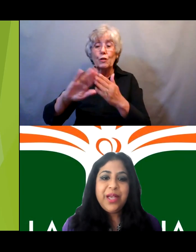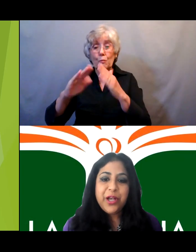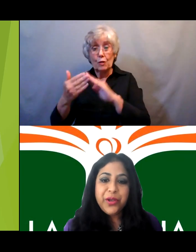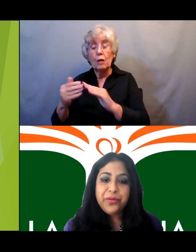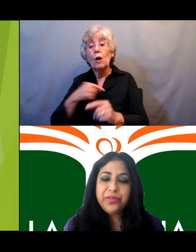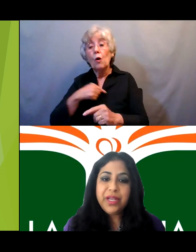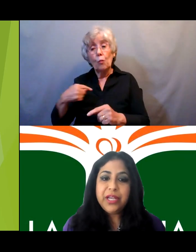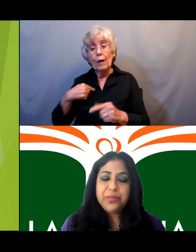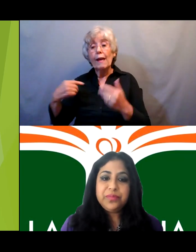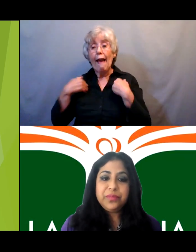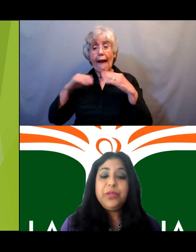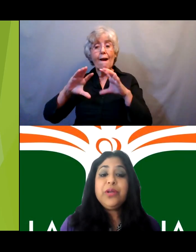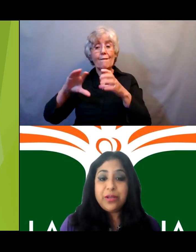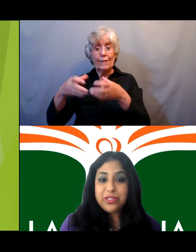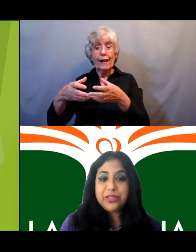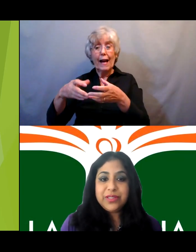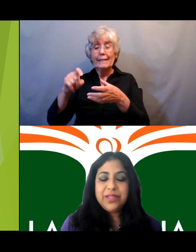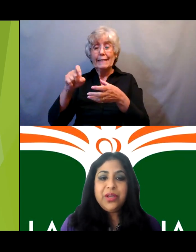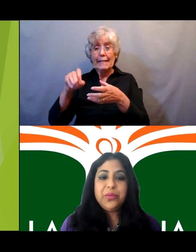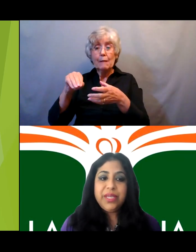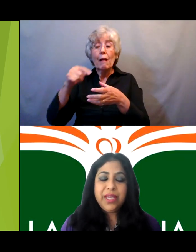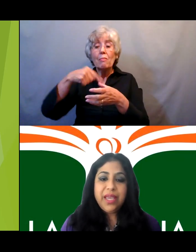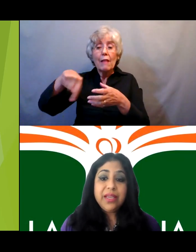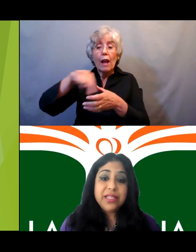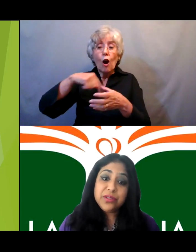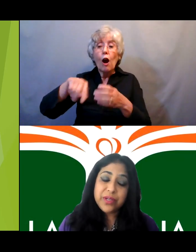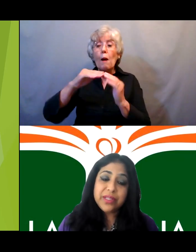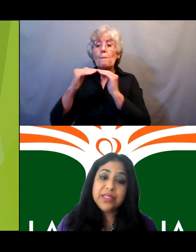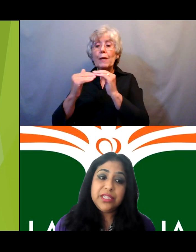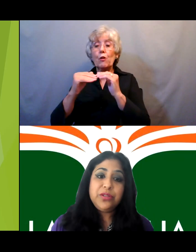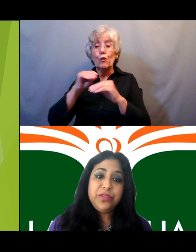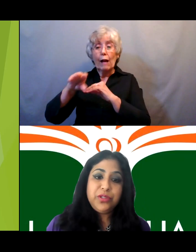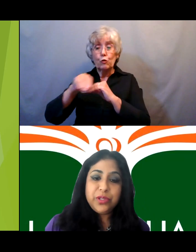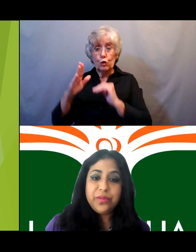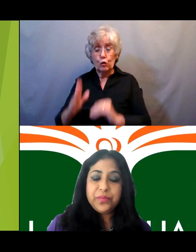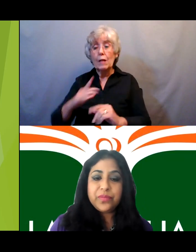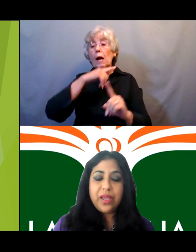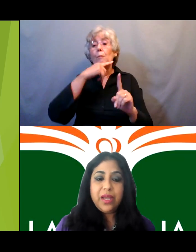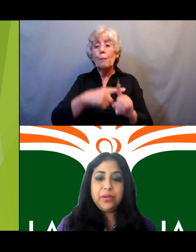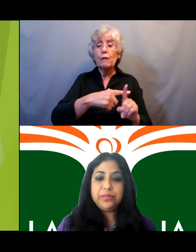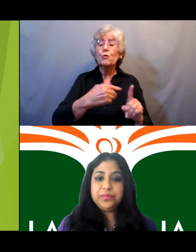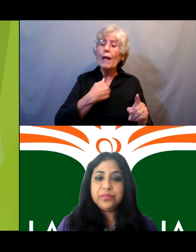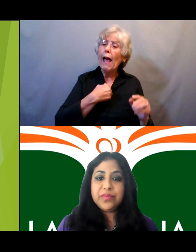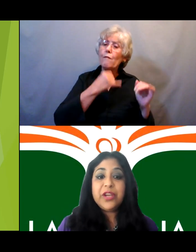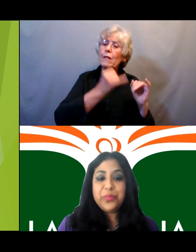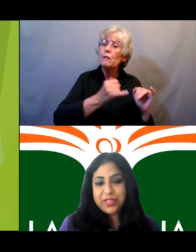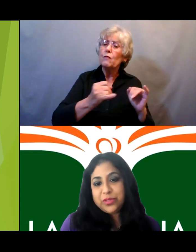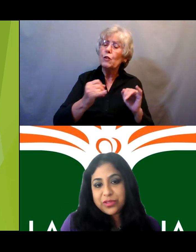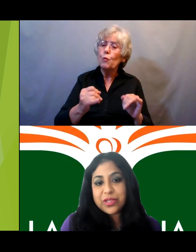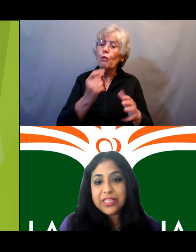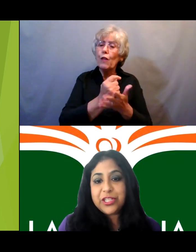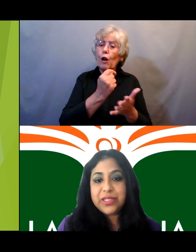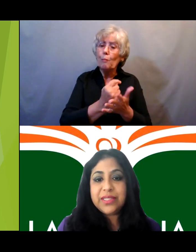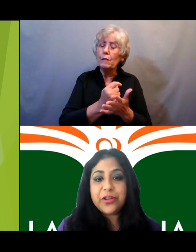team of peer counselors, and as well as individual